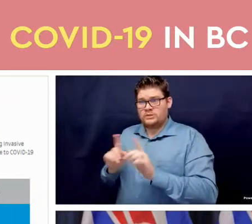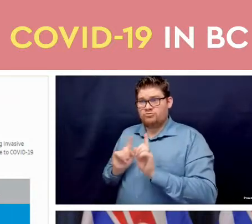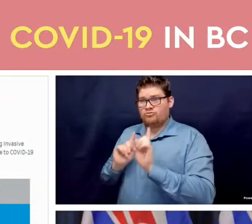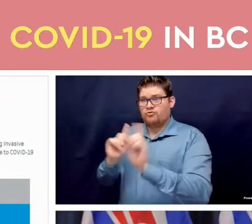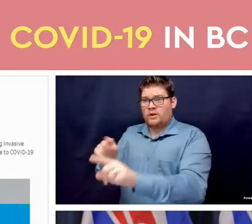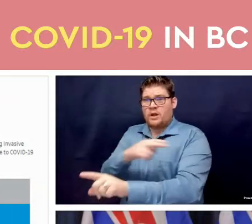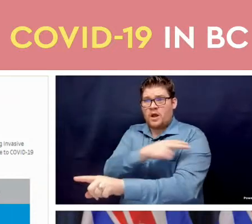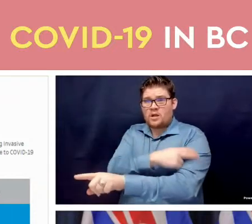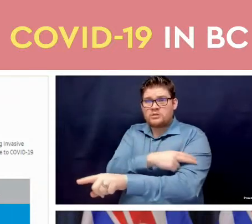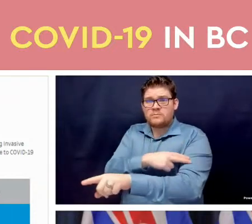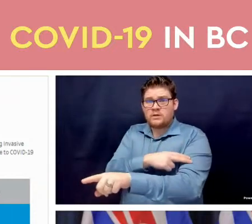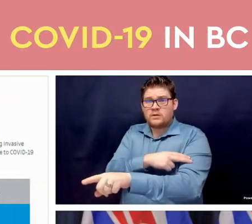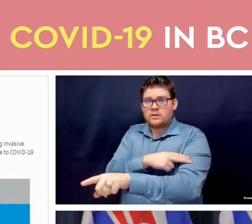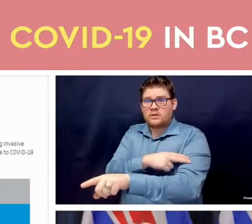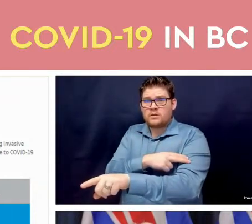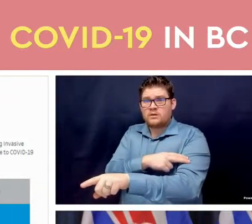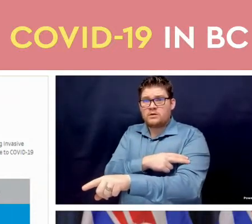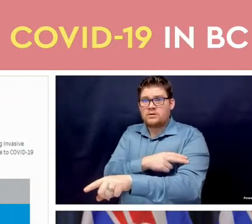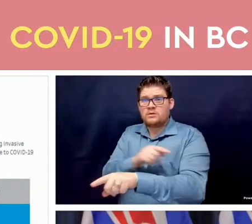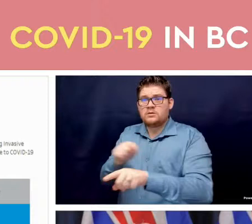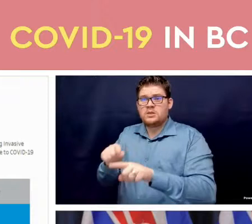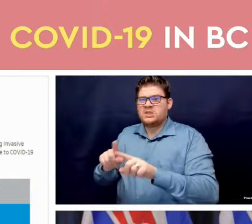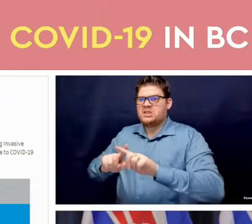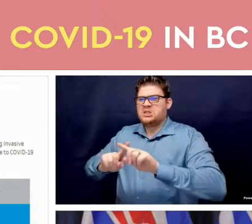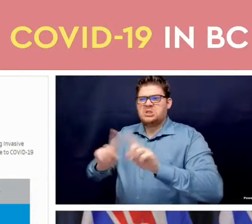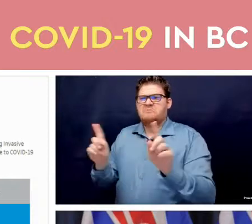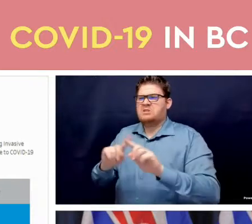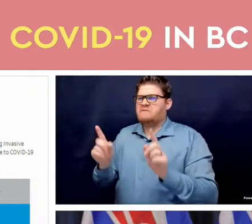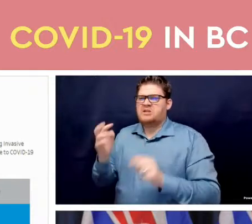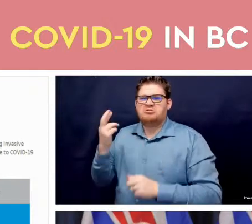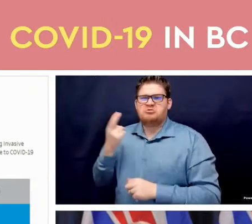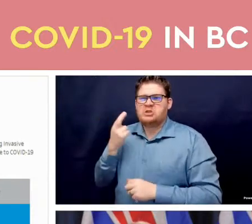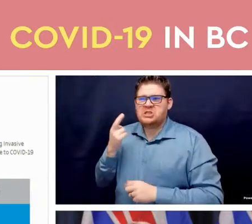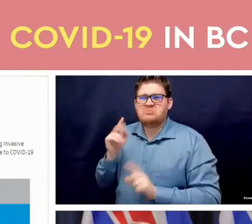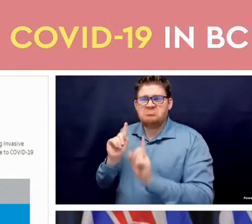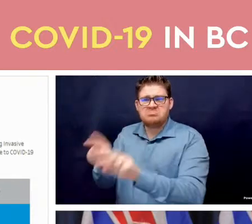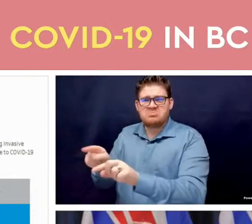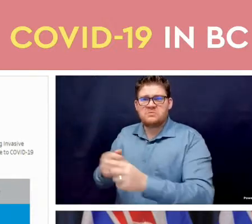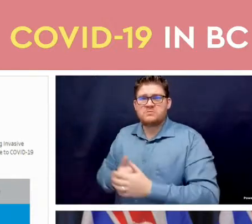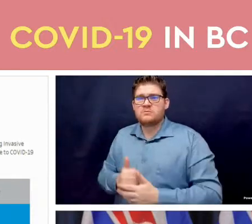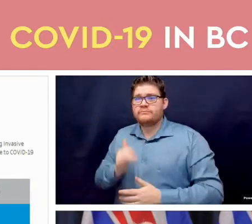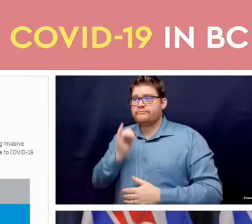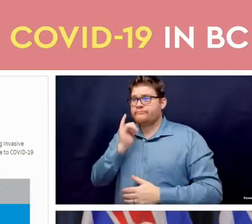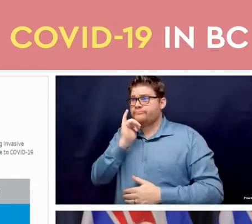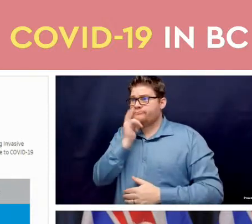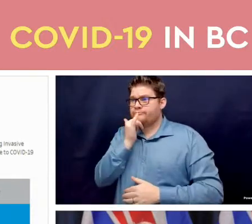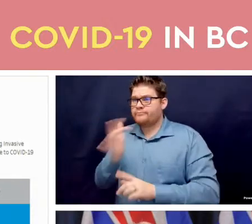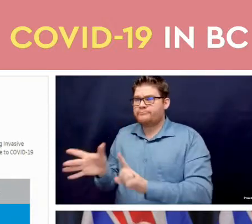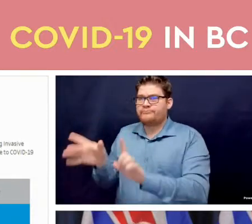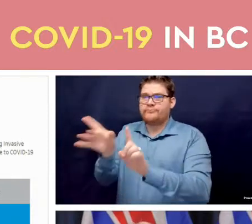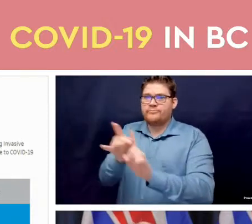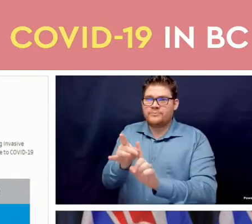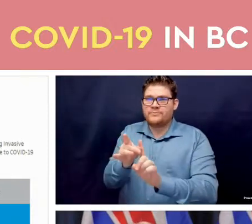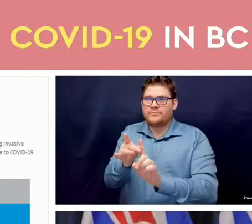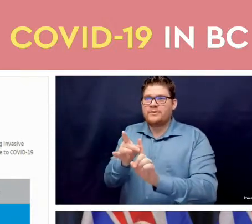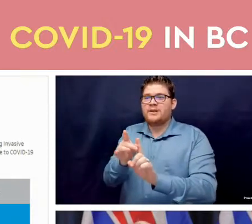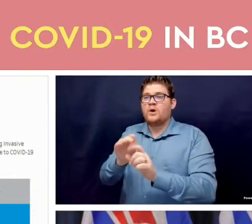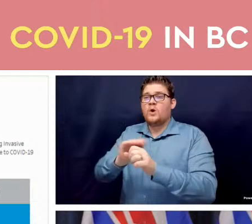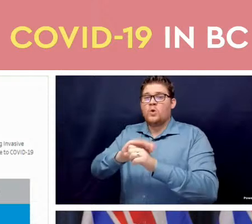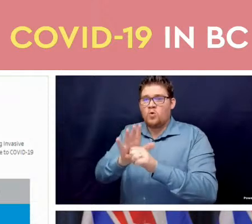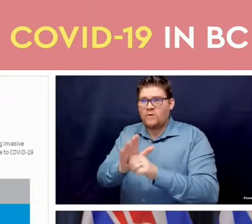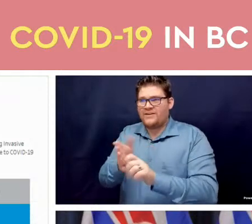incidentally. And this is something we've been trying to tackle with, I mentioned this before, with my colleagues across the